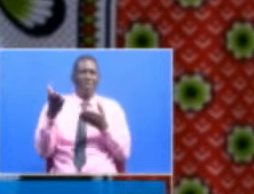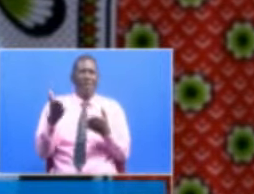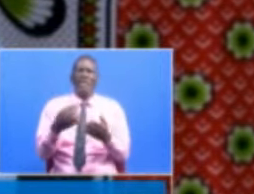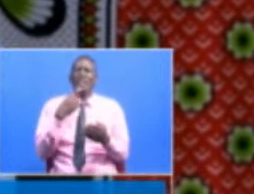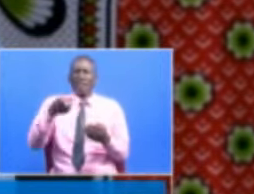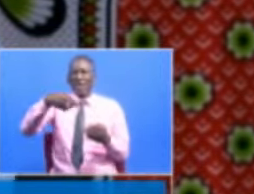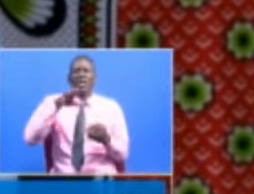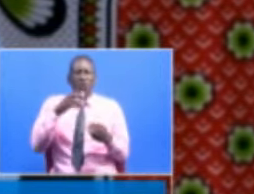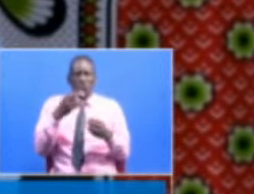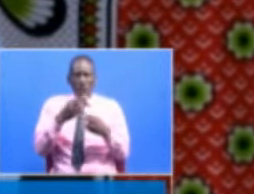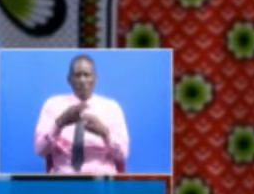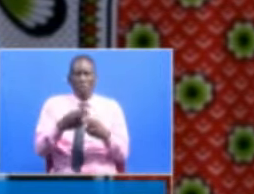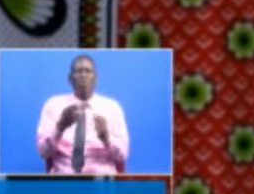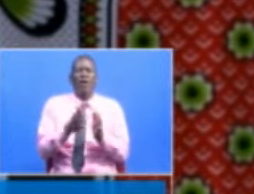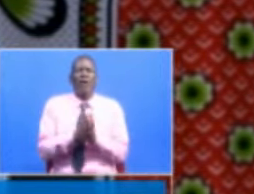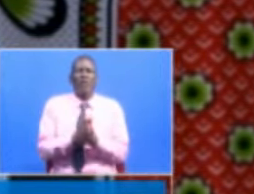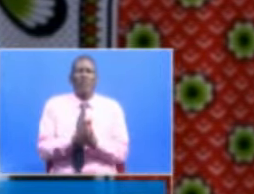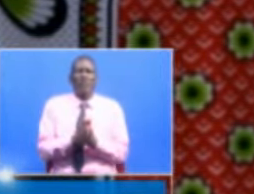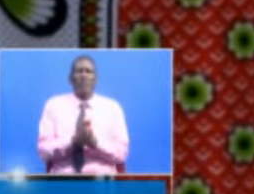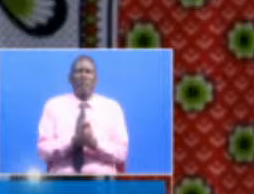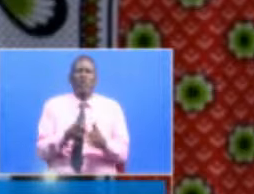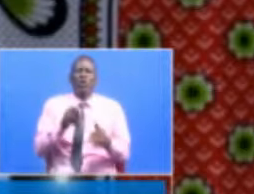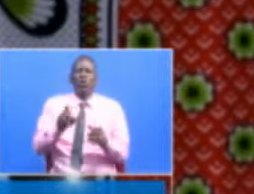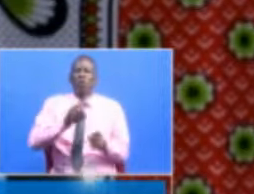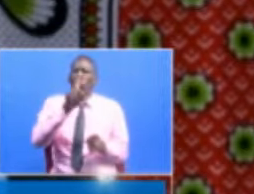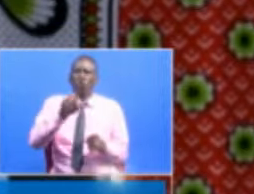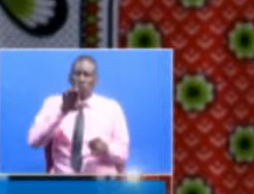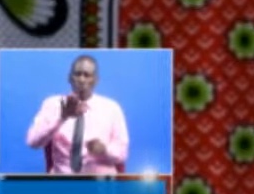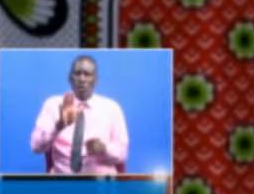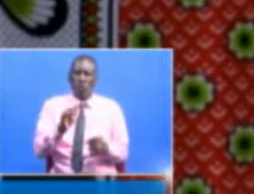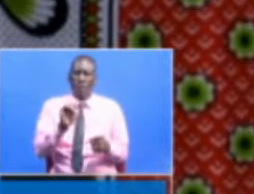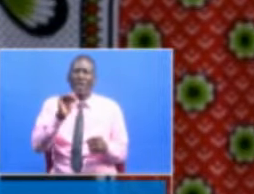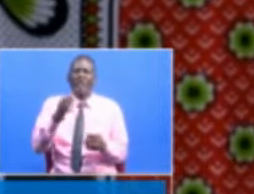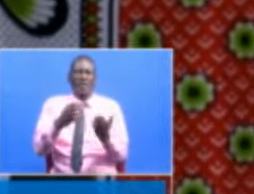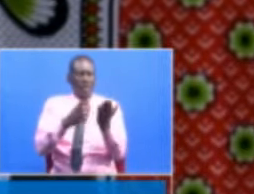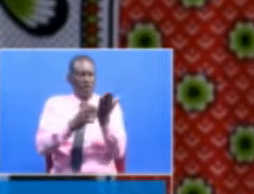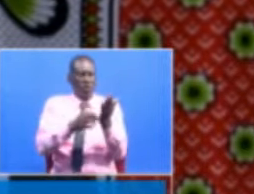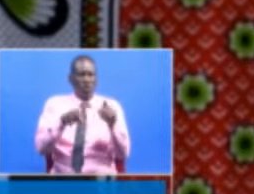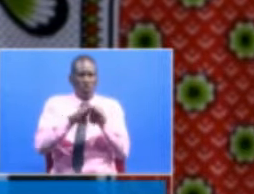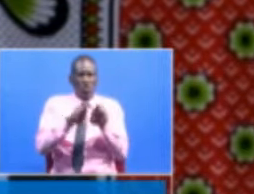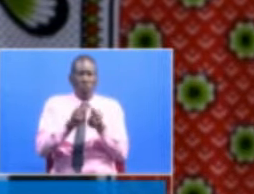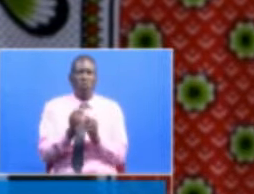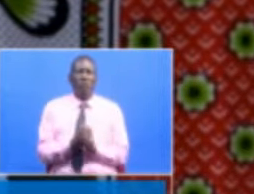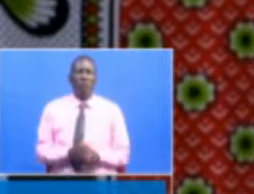bit your name and what your question is. Unaweza uliza kwa Kiswahili pia.